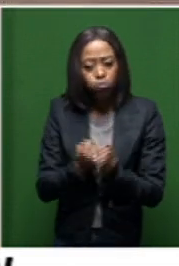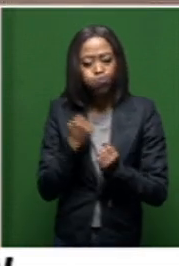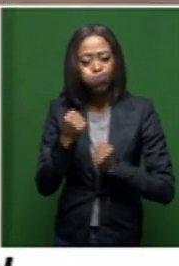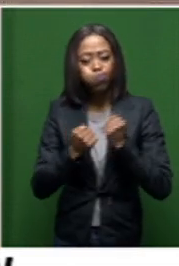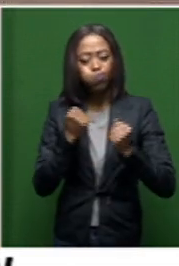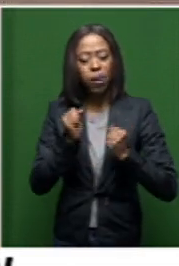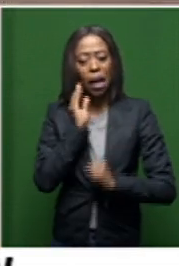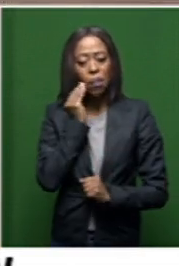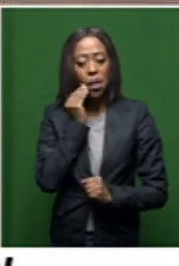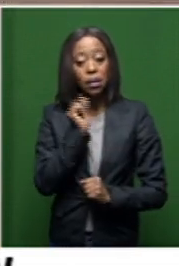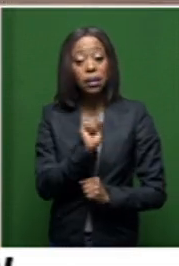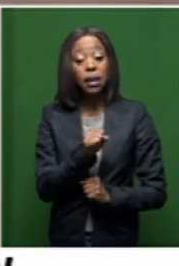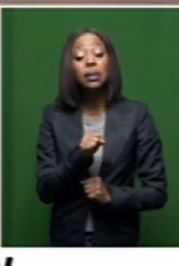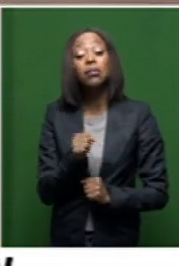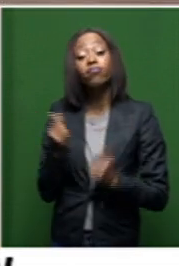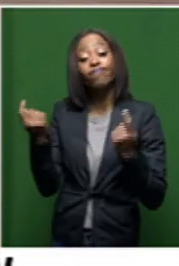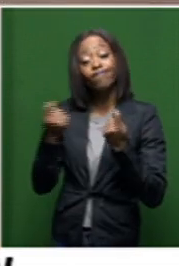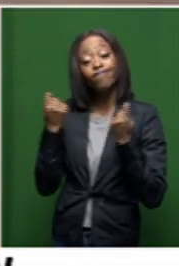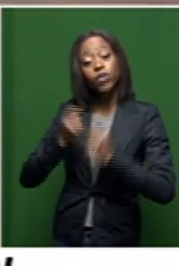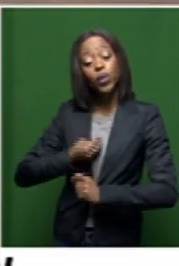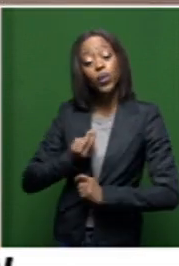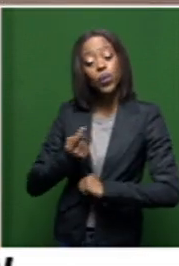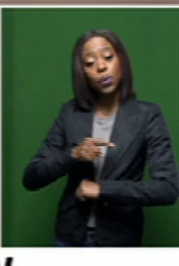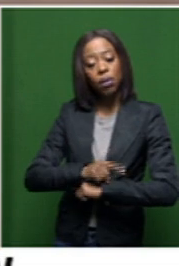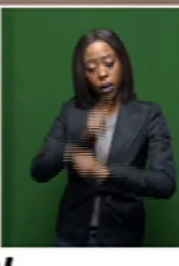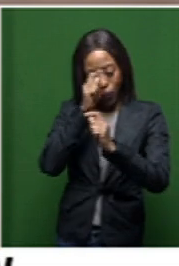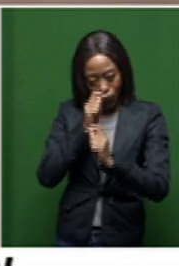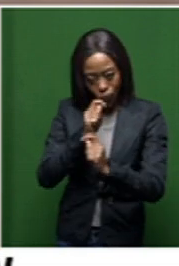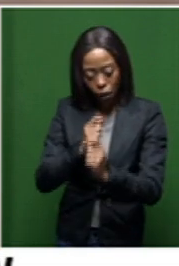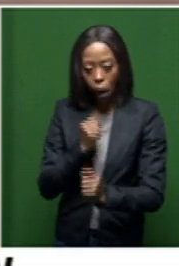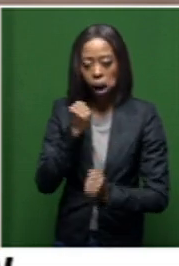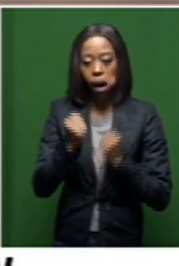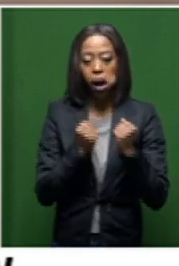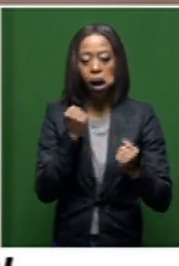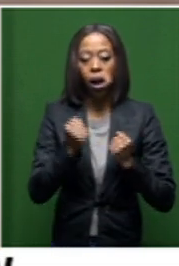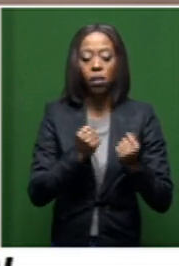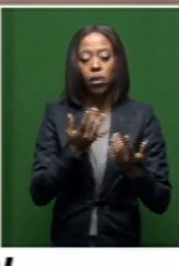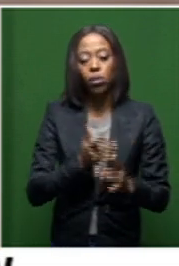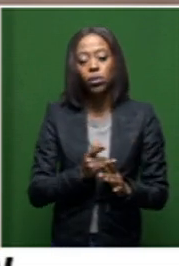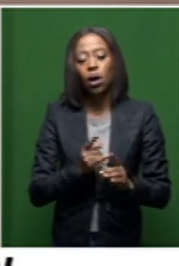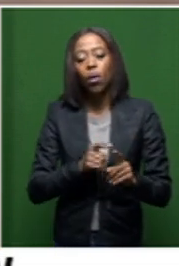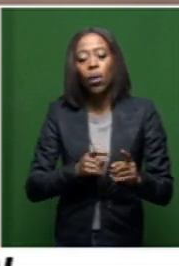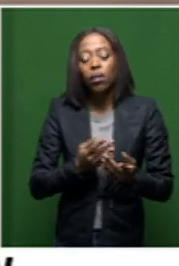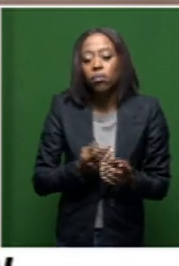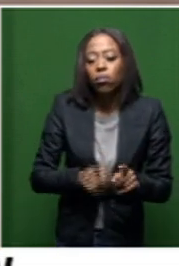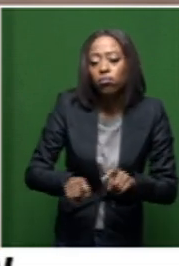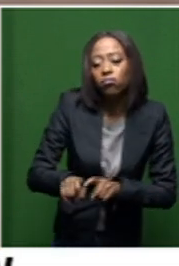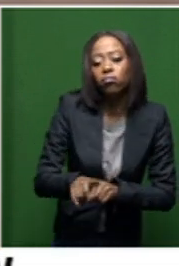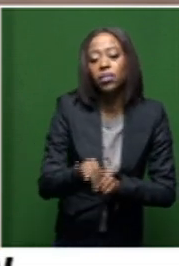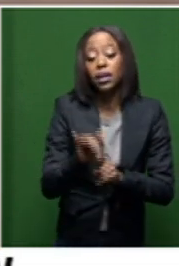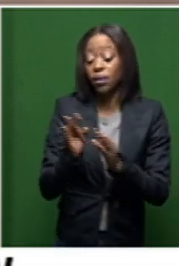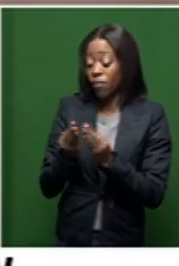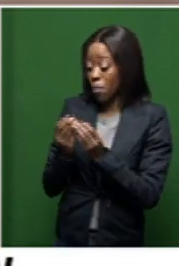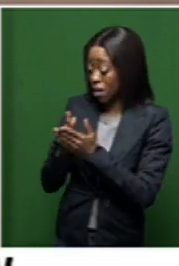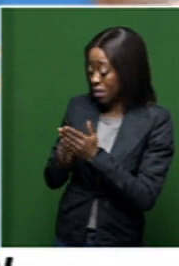struggle? Because in as much as we're celebrating Youth Day and honoring the struggle and how we've overcome this, for many families